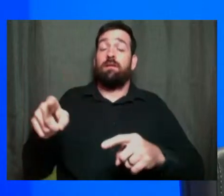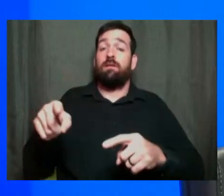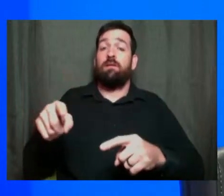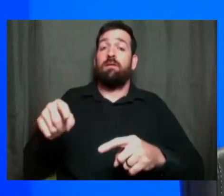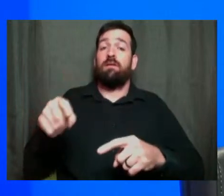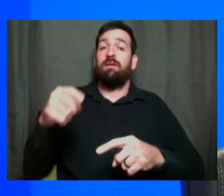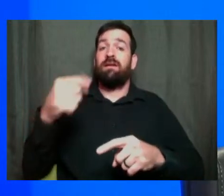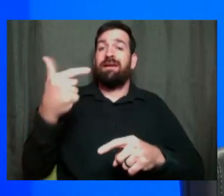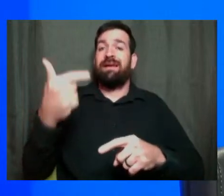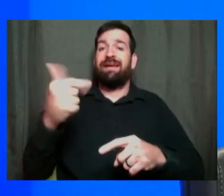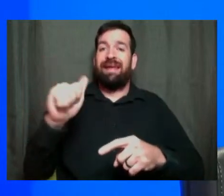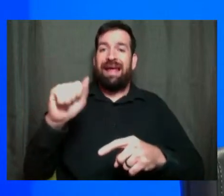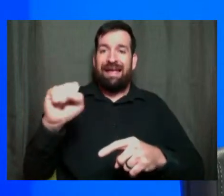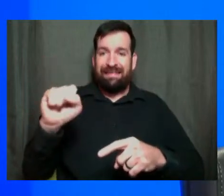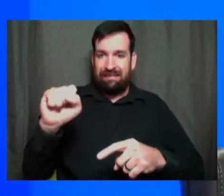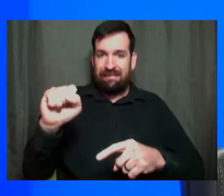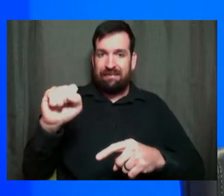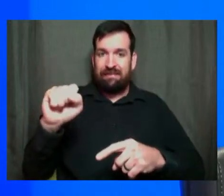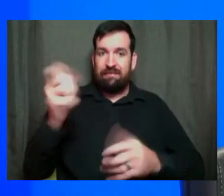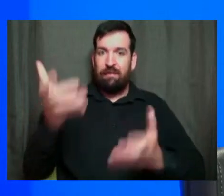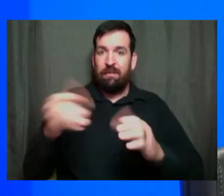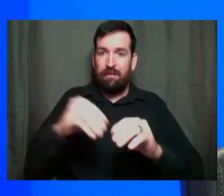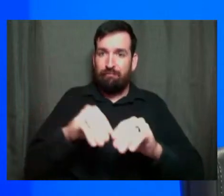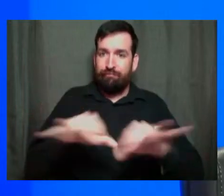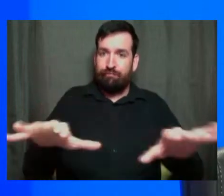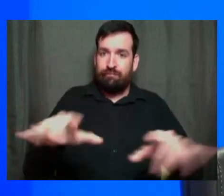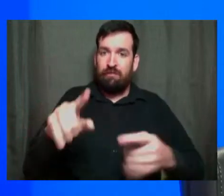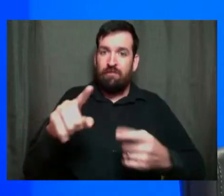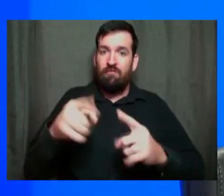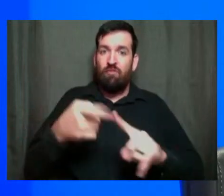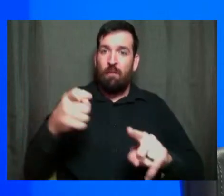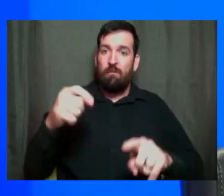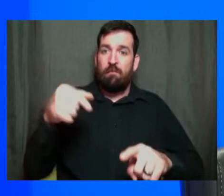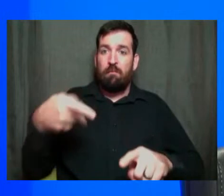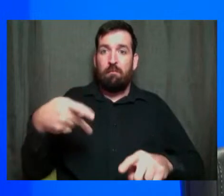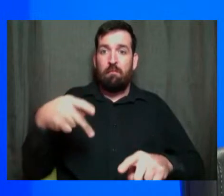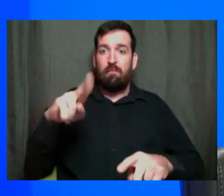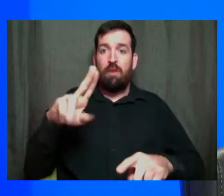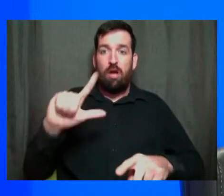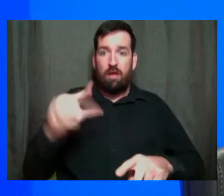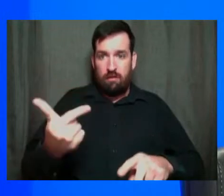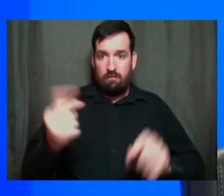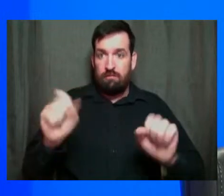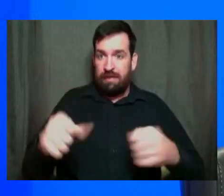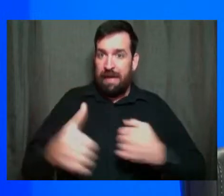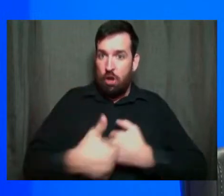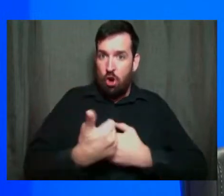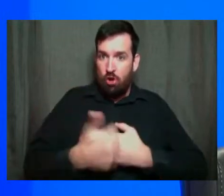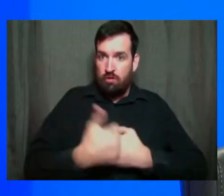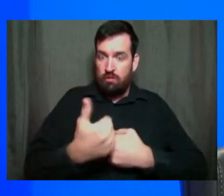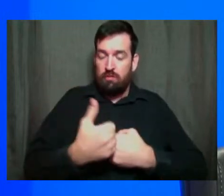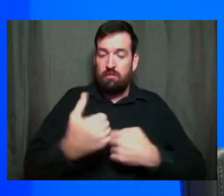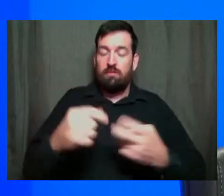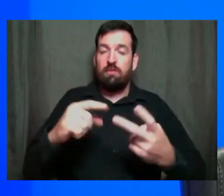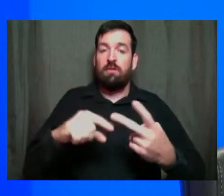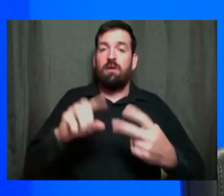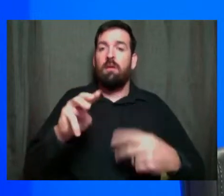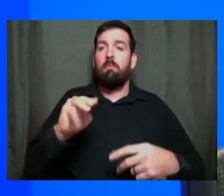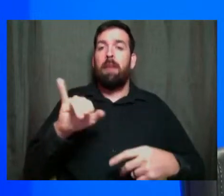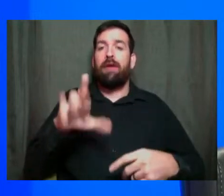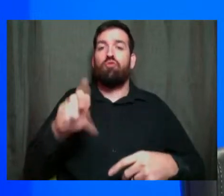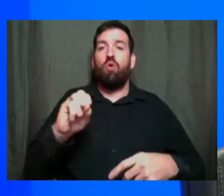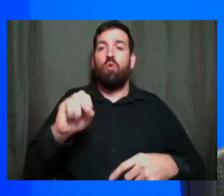be emitted from the plug that may have harmful effects. There's microparticles, as they say, that they can